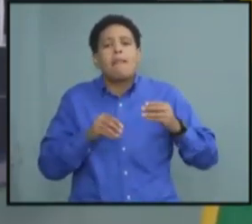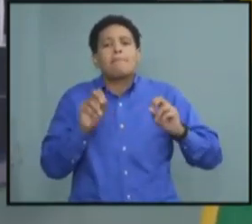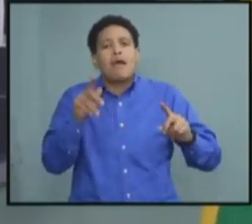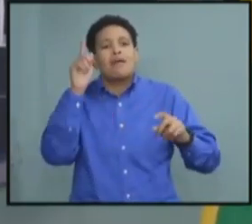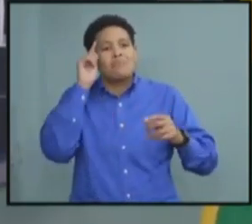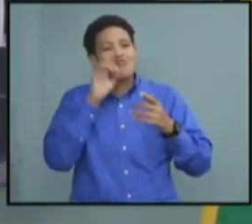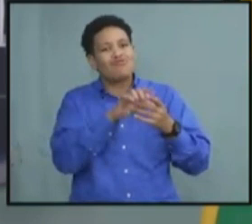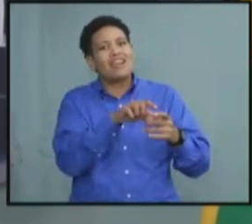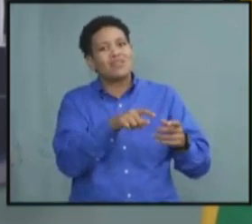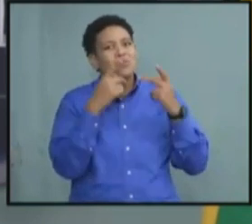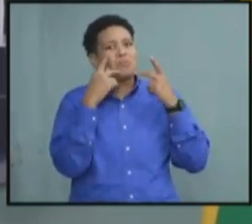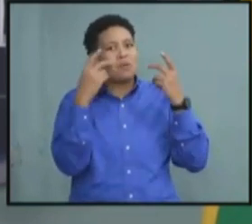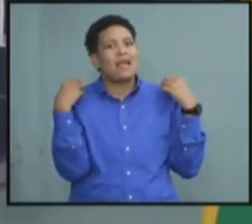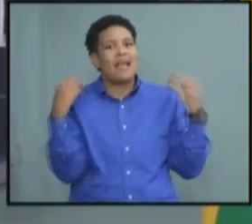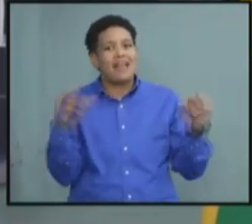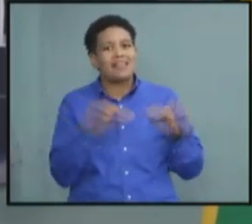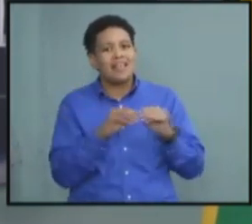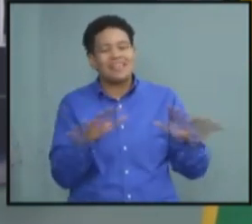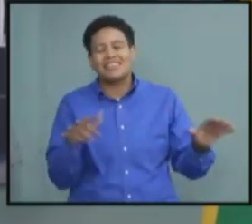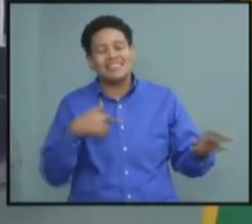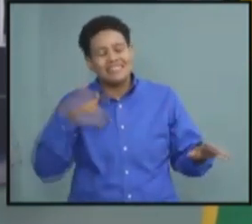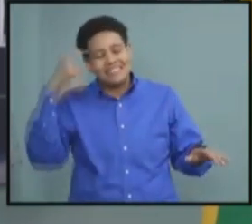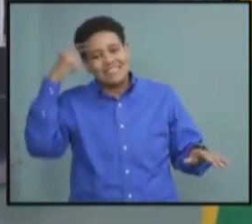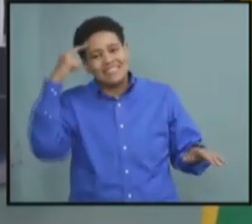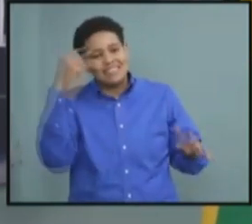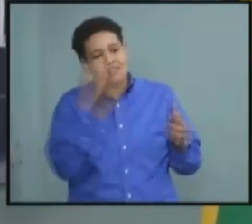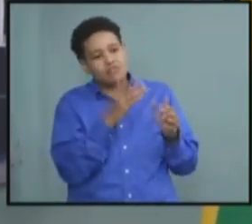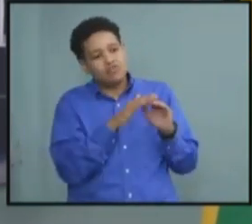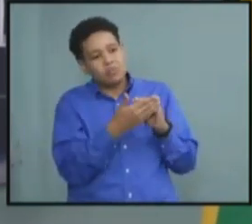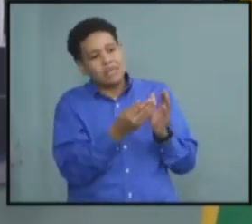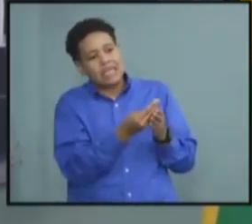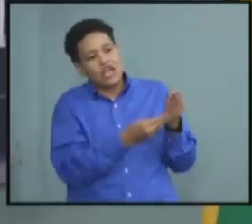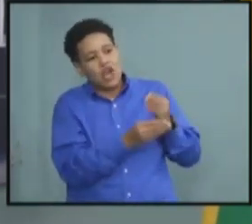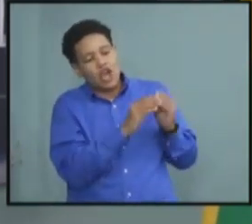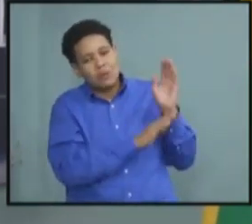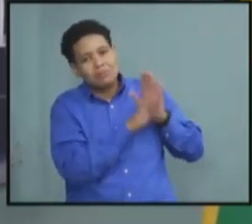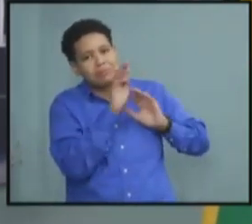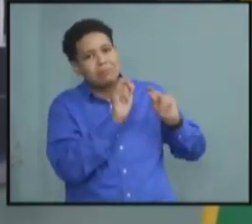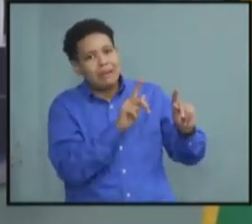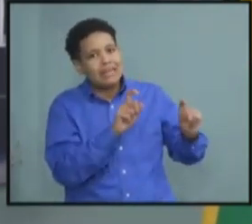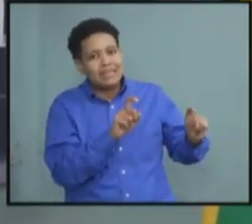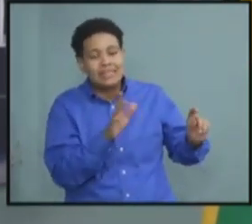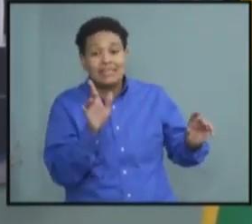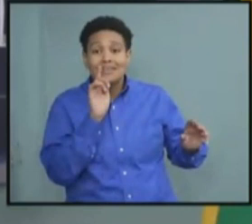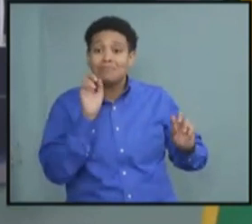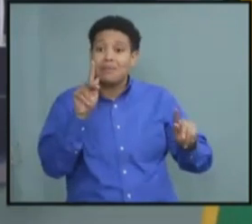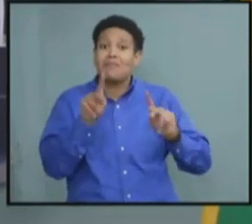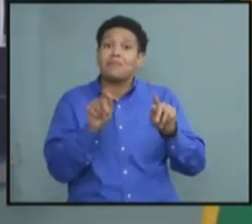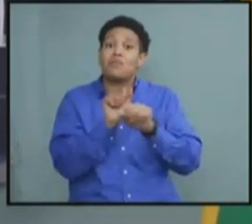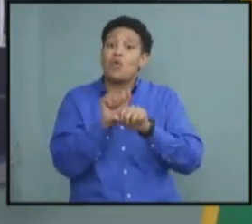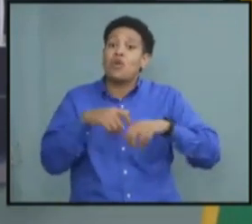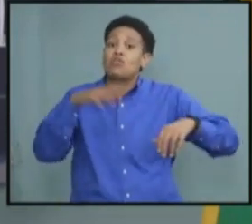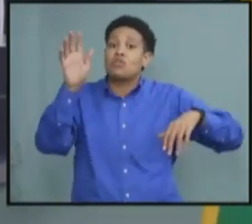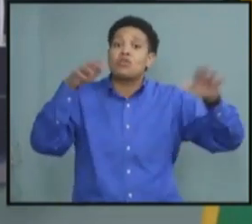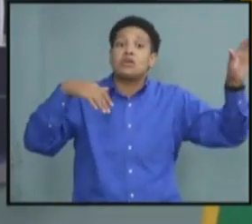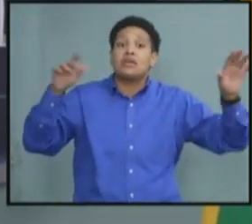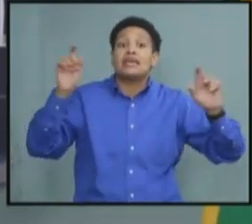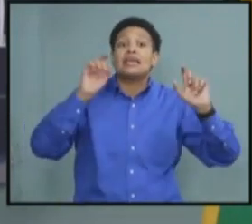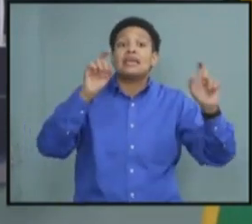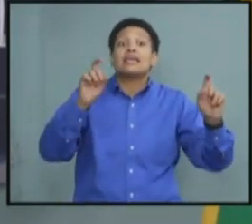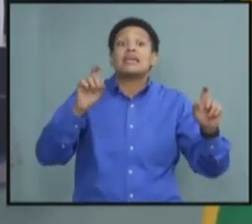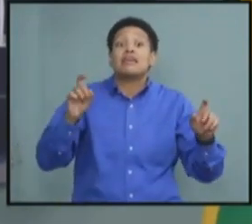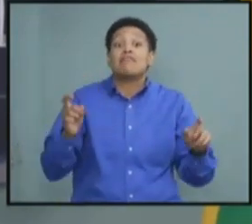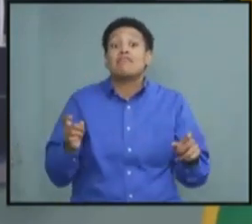And so we have to move with speed and alacrity in getting people back to work, in giving signals as to when our